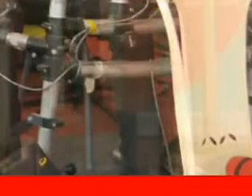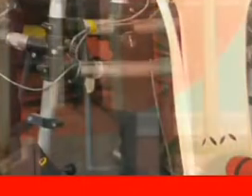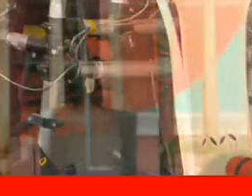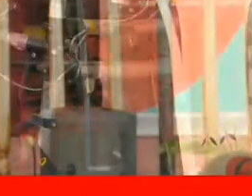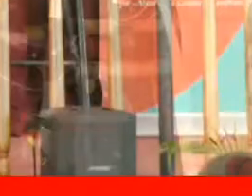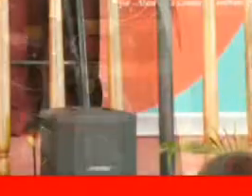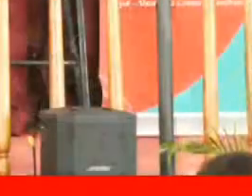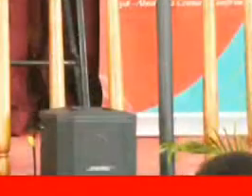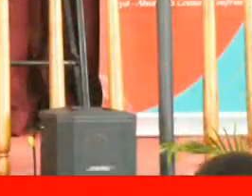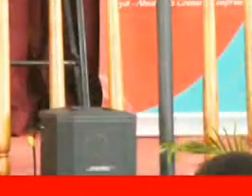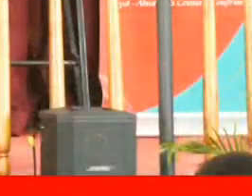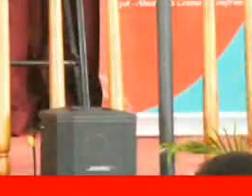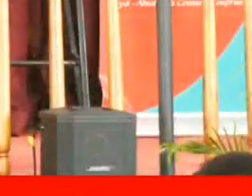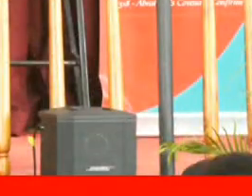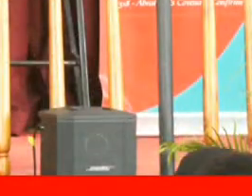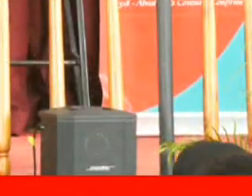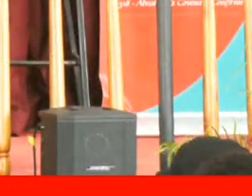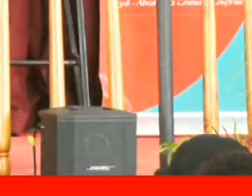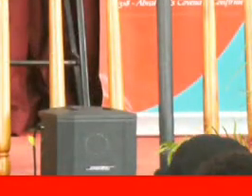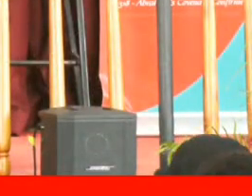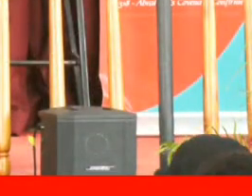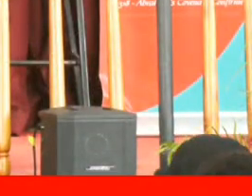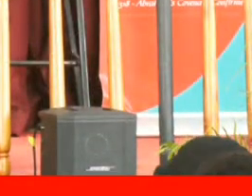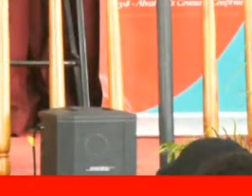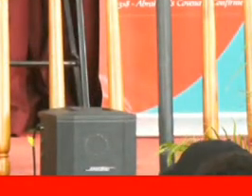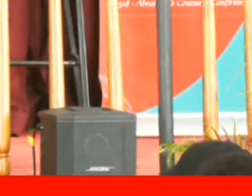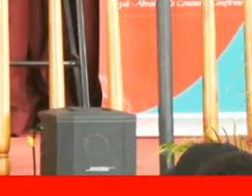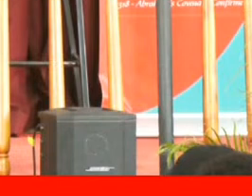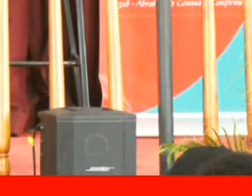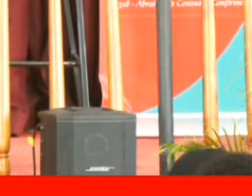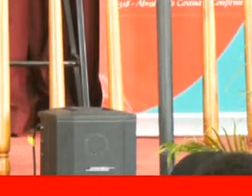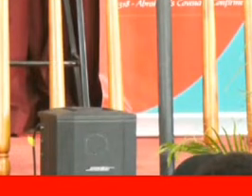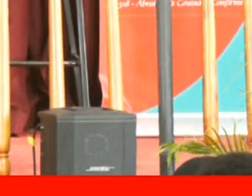who me me